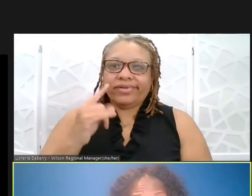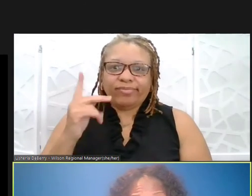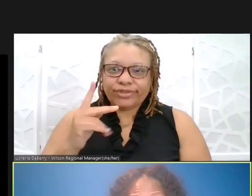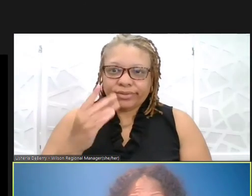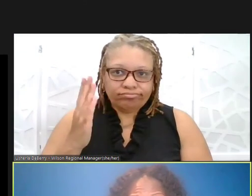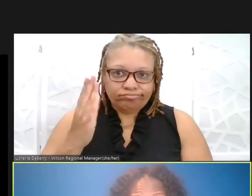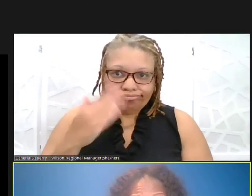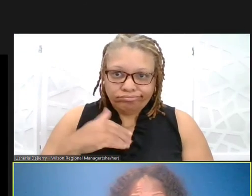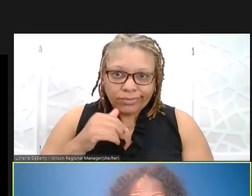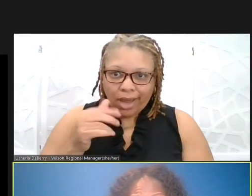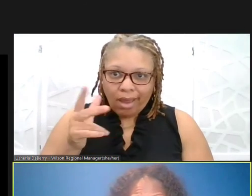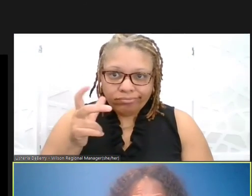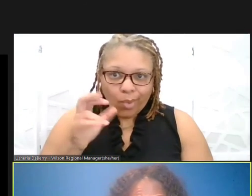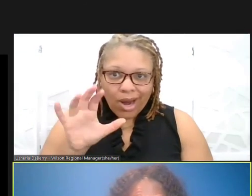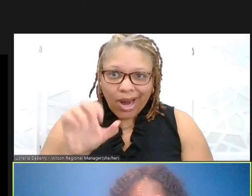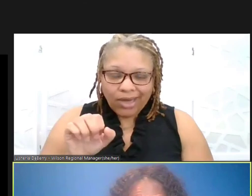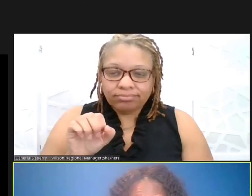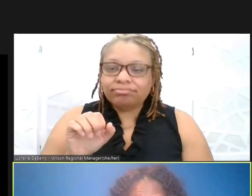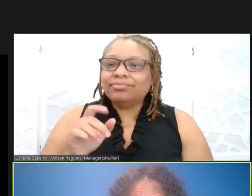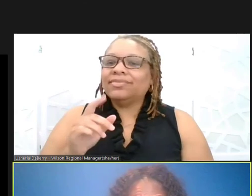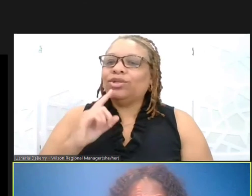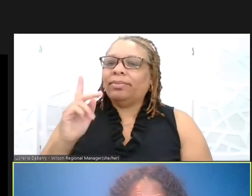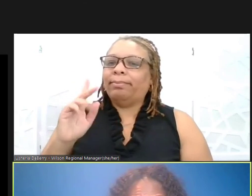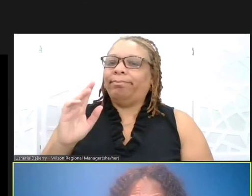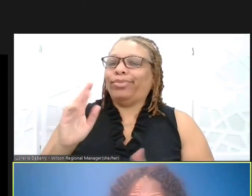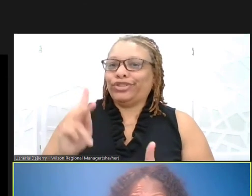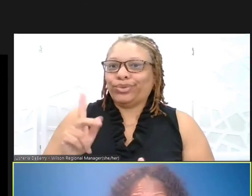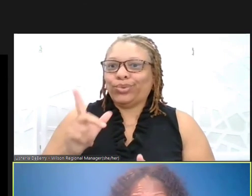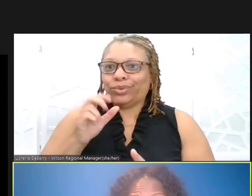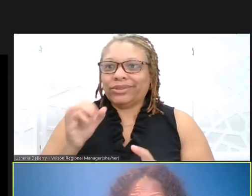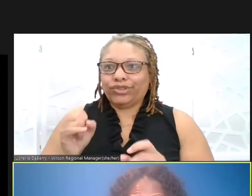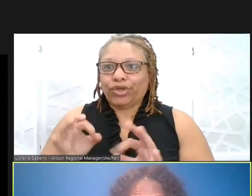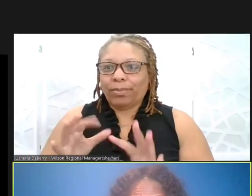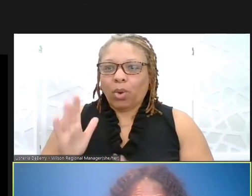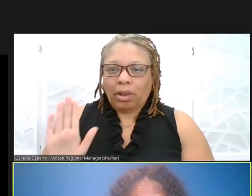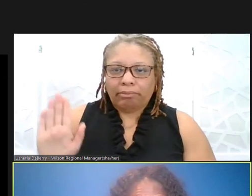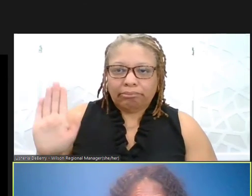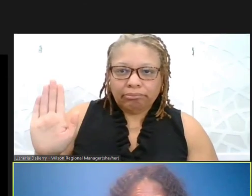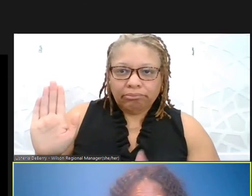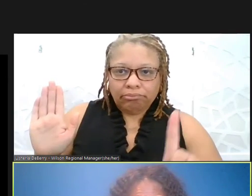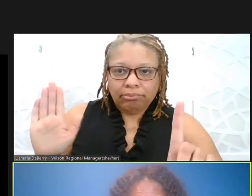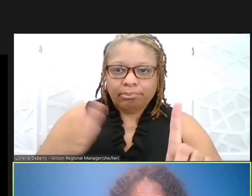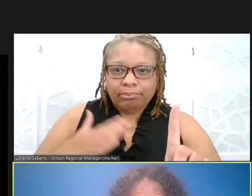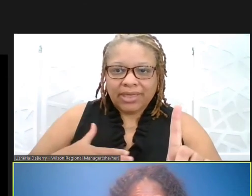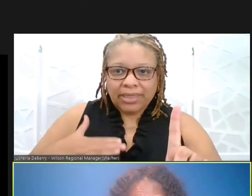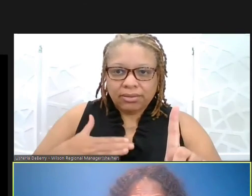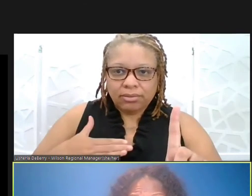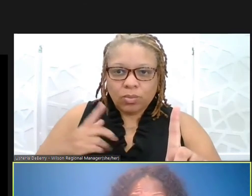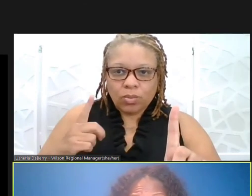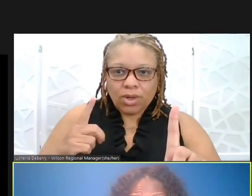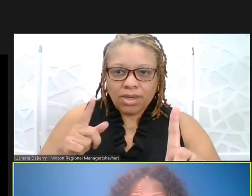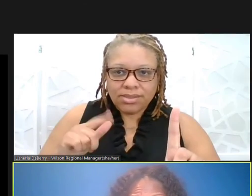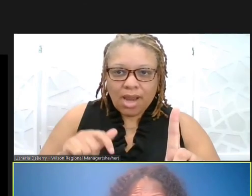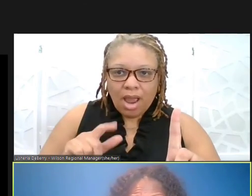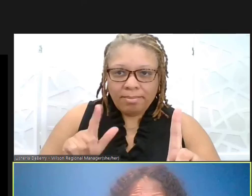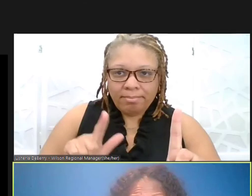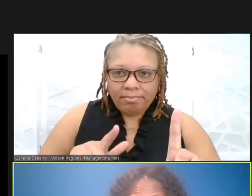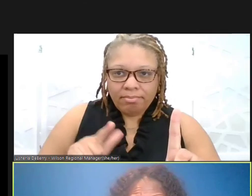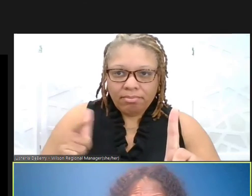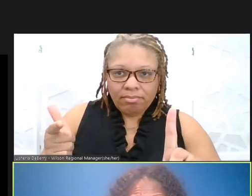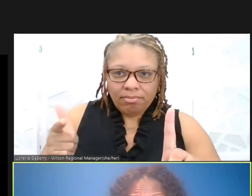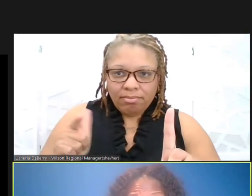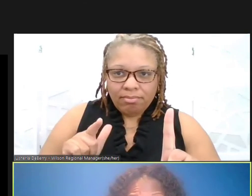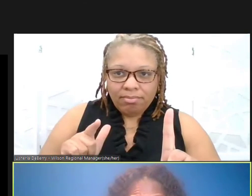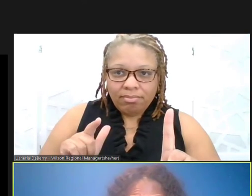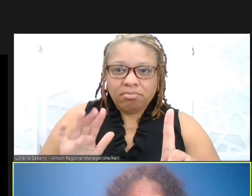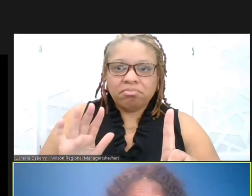speaker because the interpreters can't keep up with that information. They're not going to be able to catch everything that is being said. And when that does happen, the interpreter